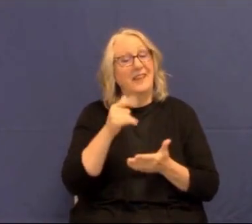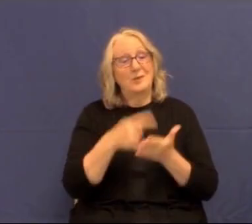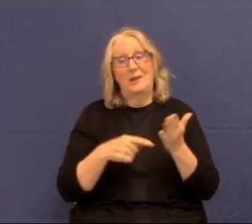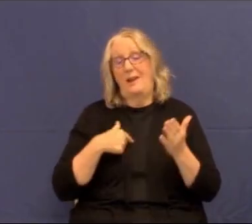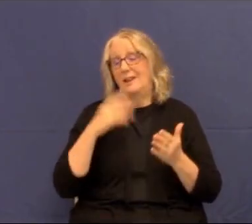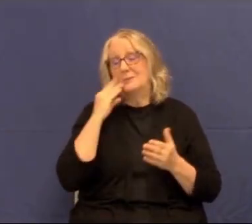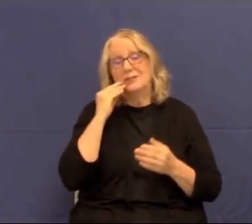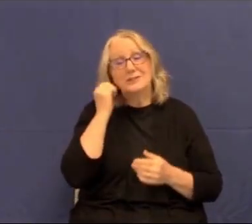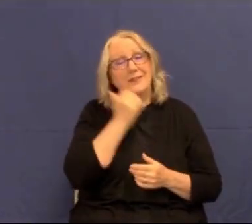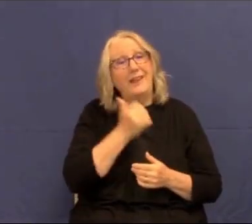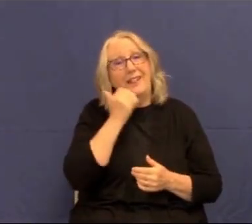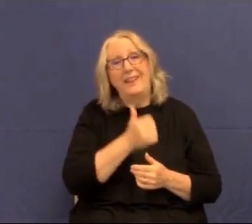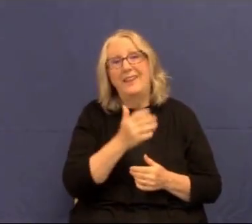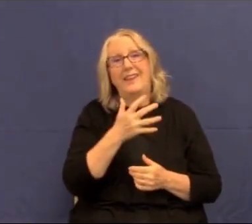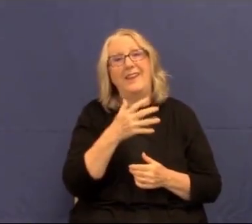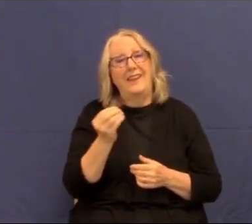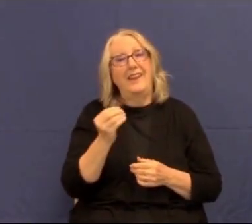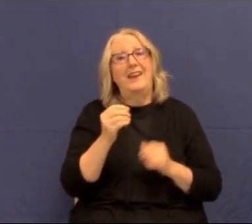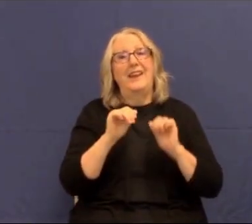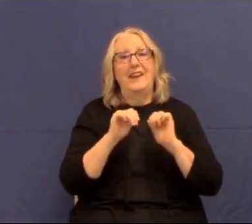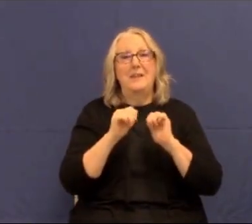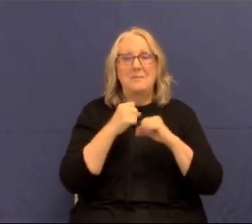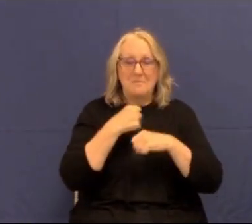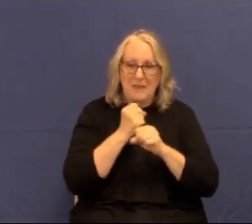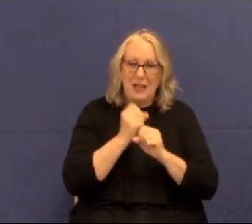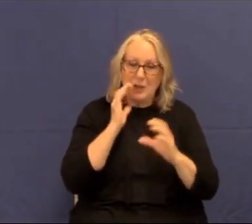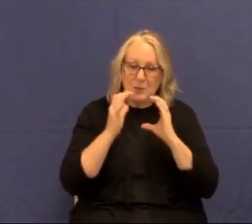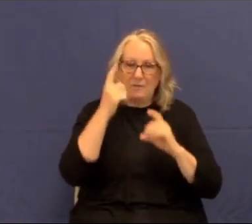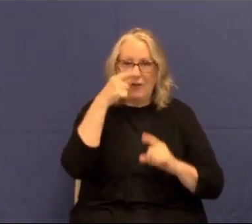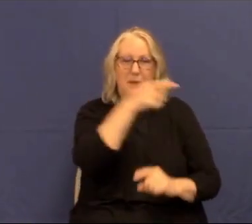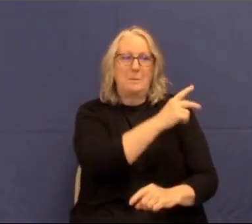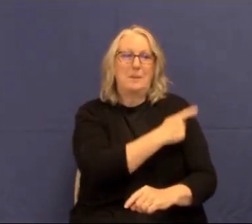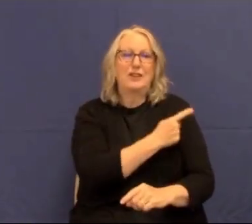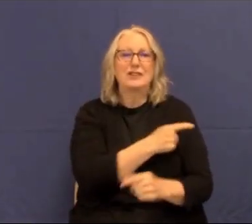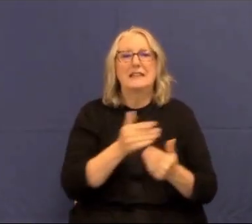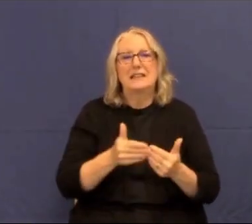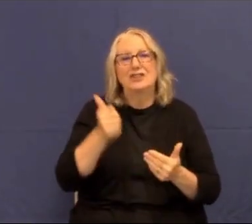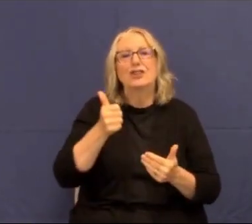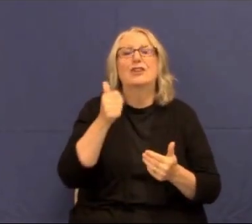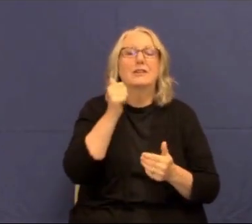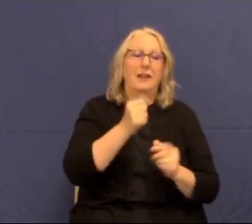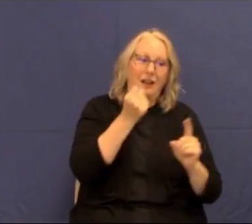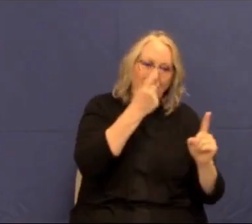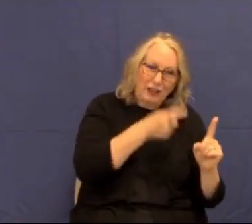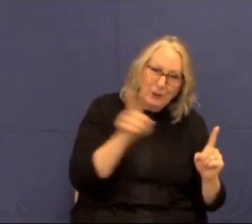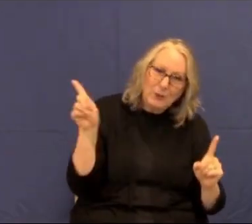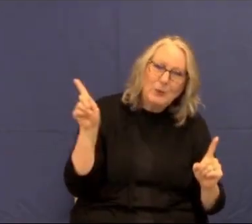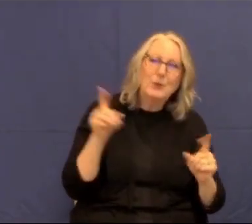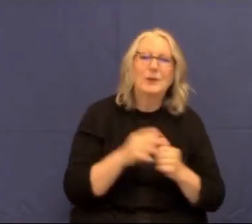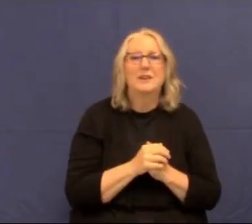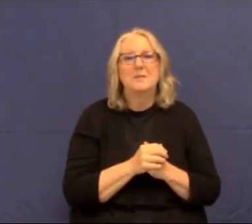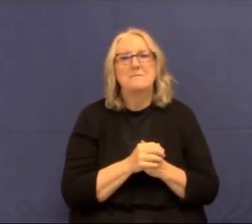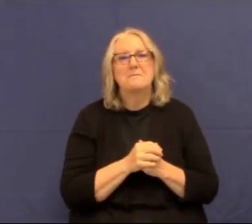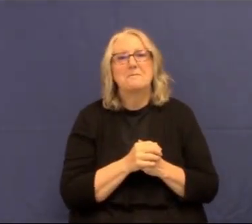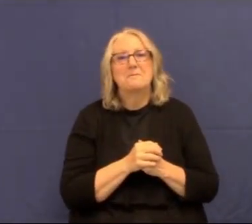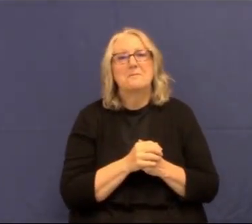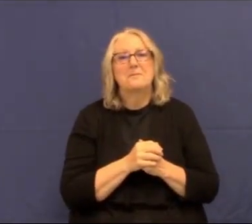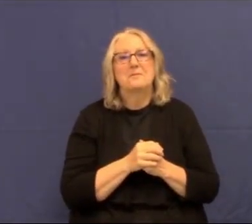this is what I go through on the daily, and how can we make communication for this patient easy too, so that way they can understand,